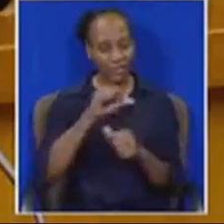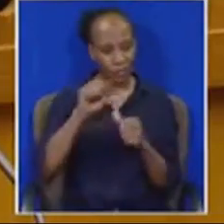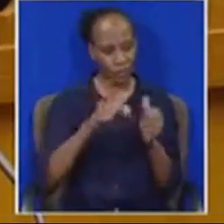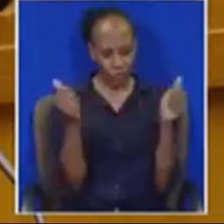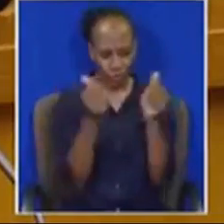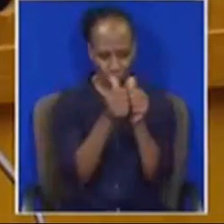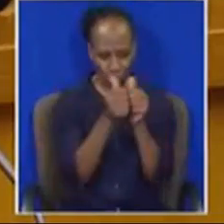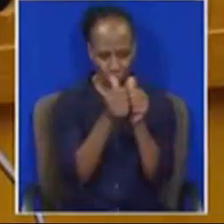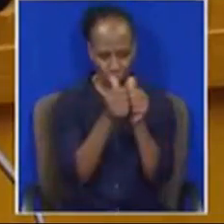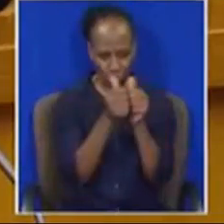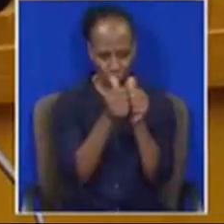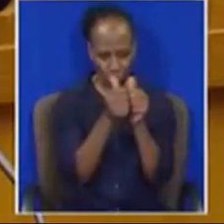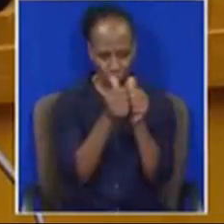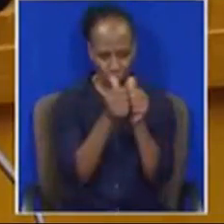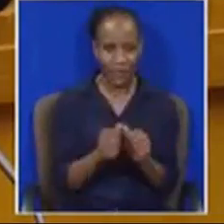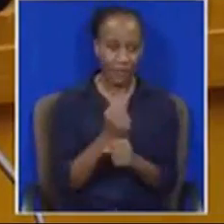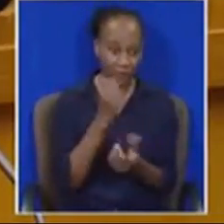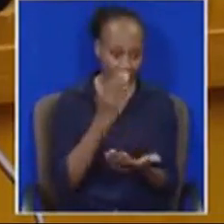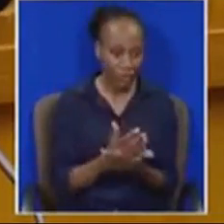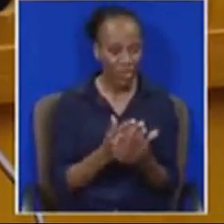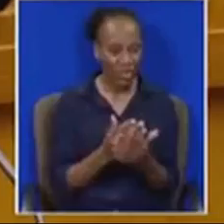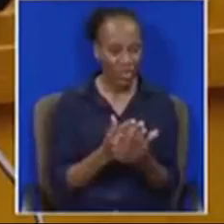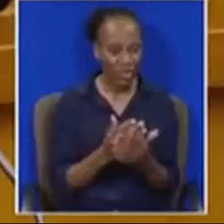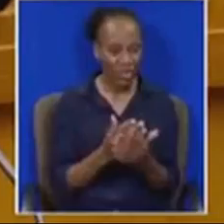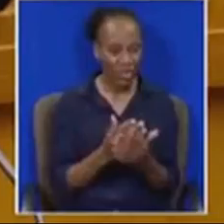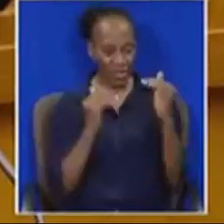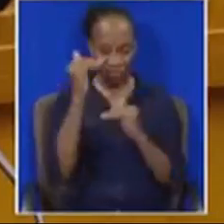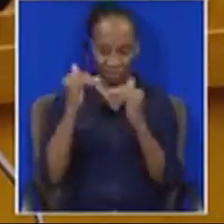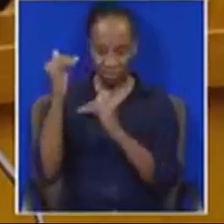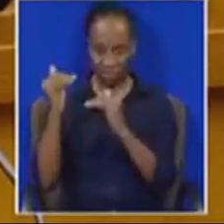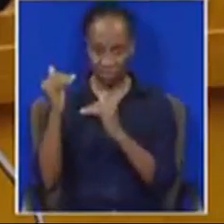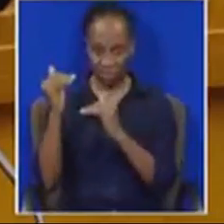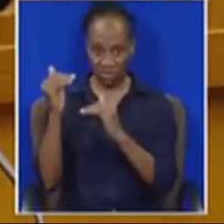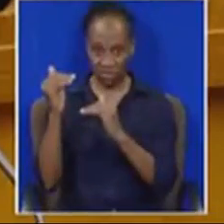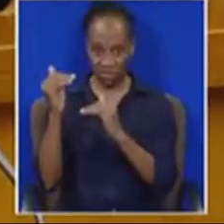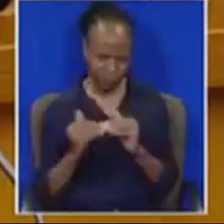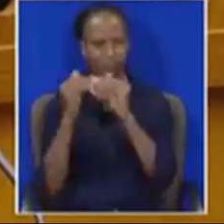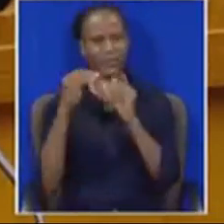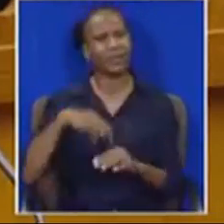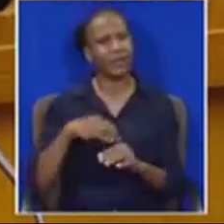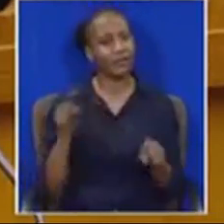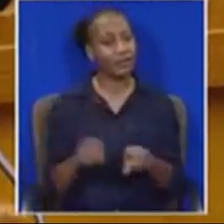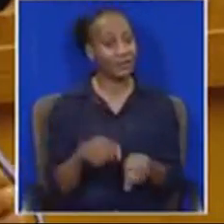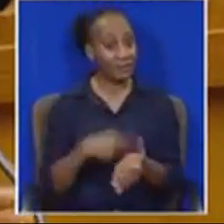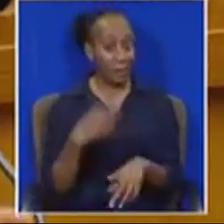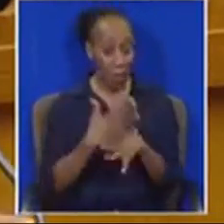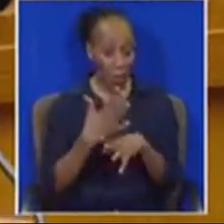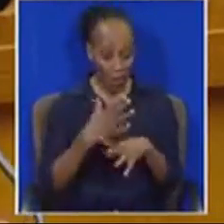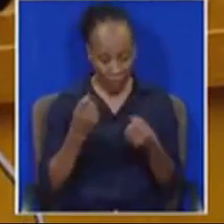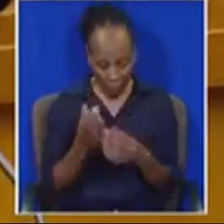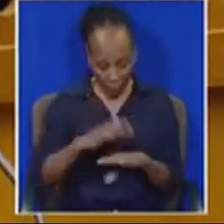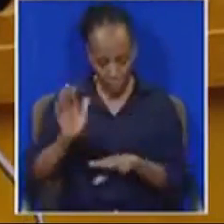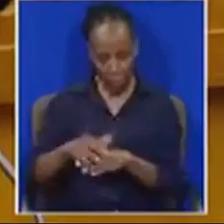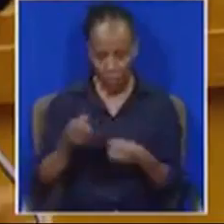partners to reduce wage inequality while maintaining economic growth and employment. It